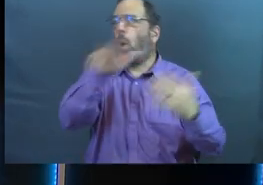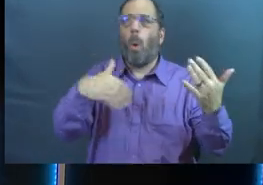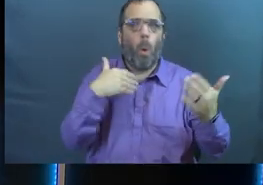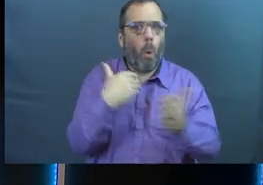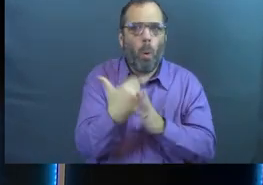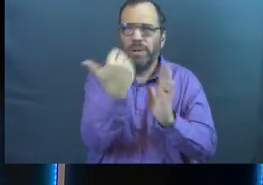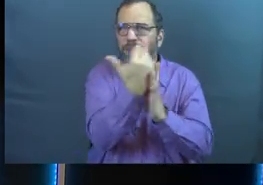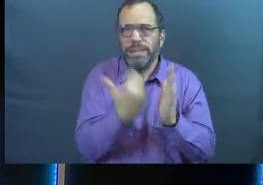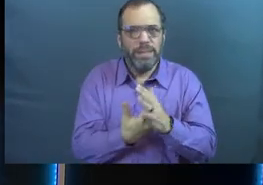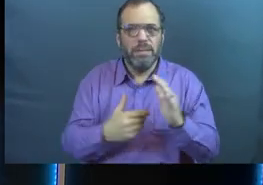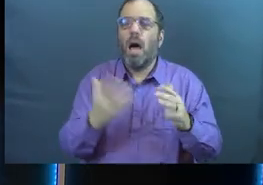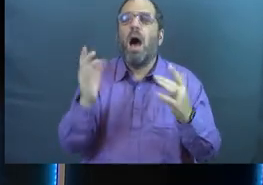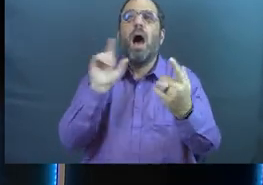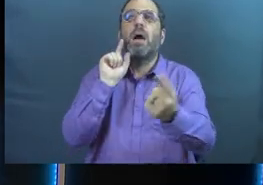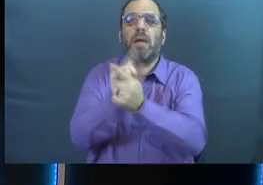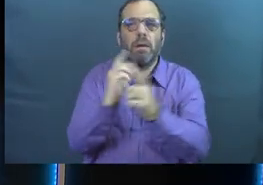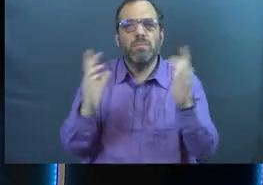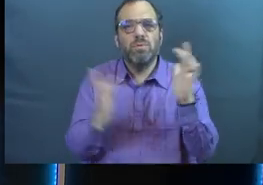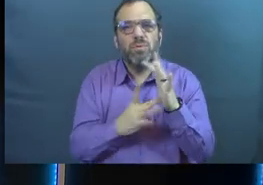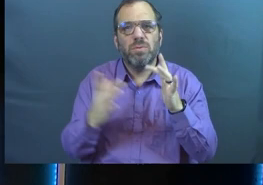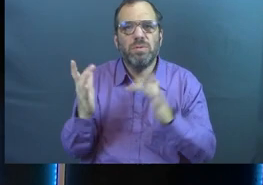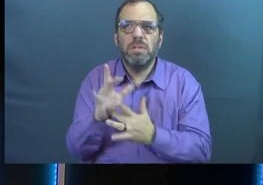whole series. Come to Jesus.